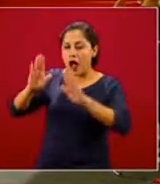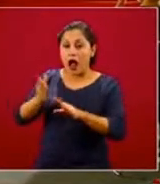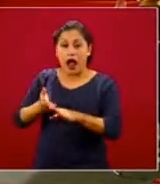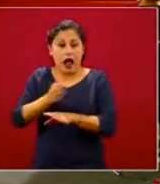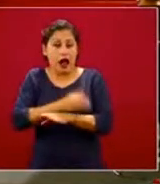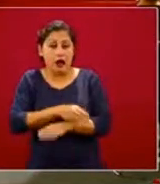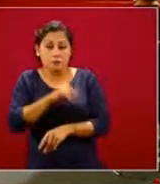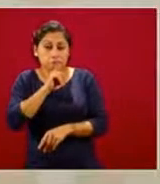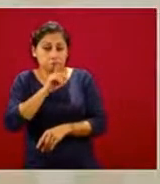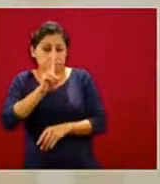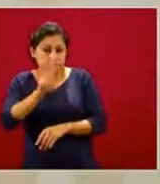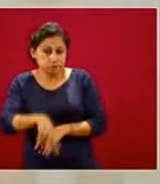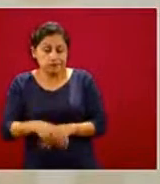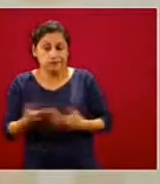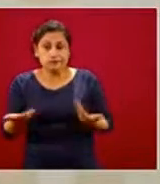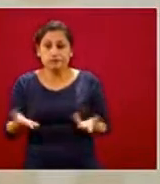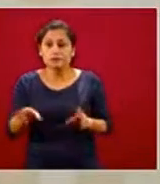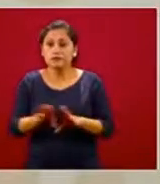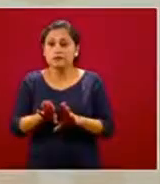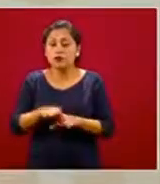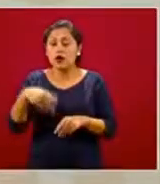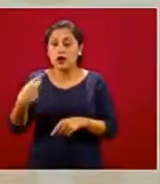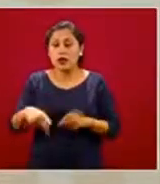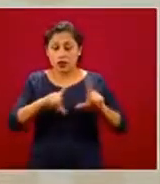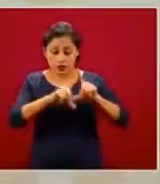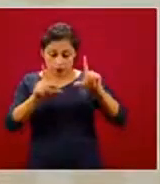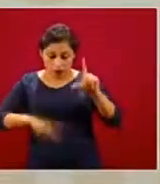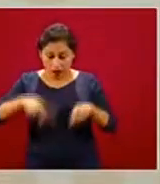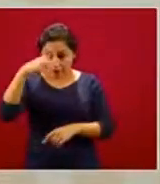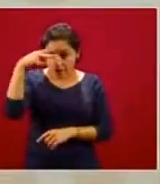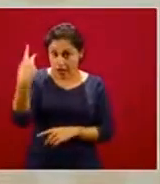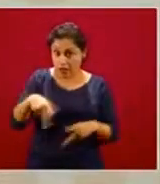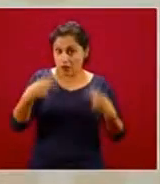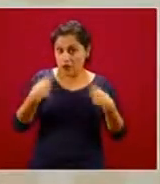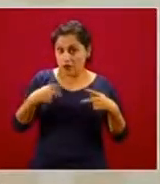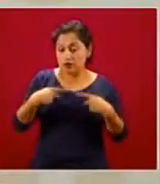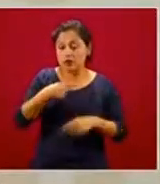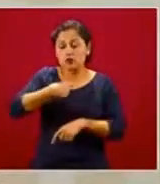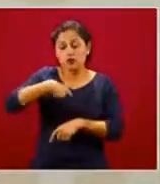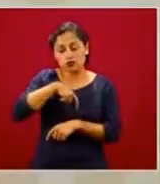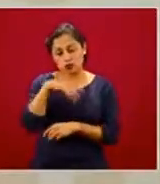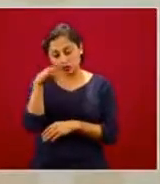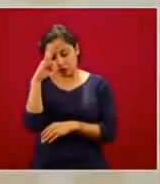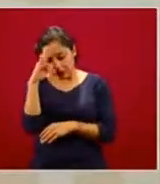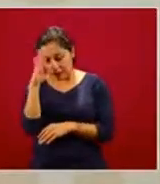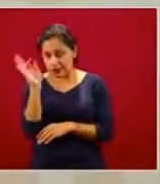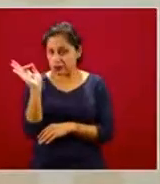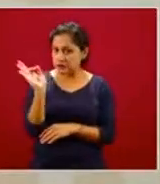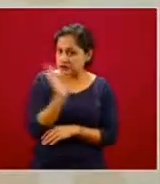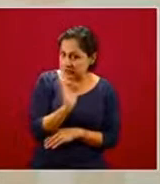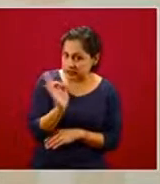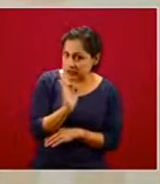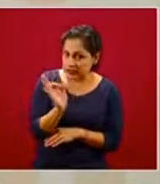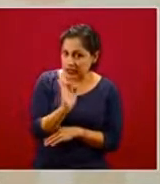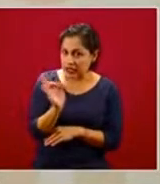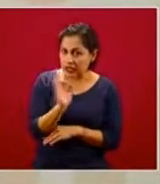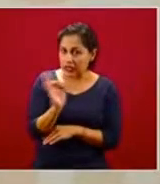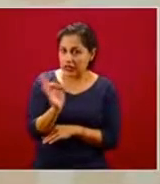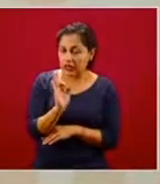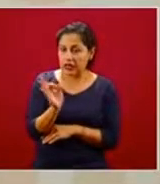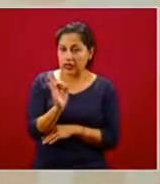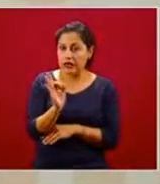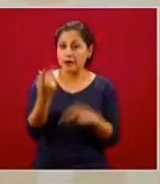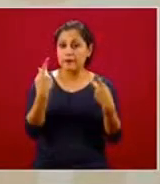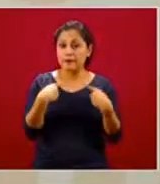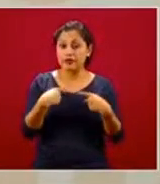and mathematical information. So we took the population of Mexico and we assigned certain possible scenarios